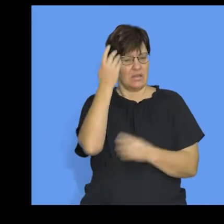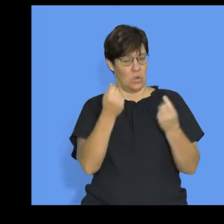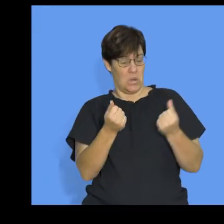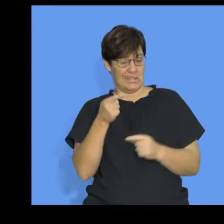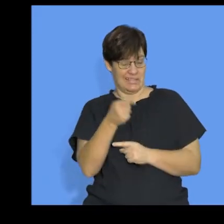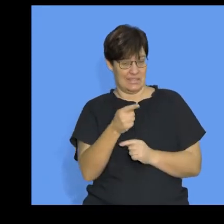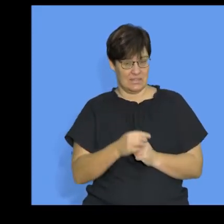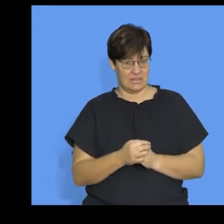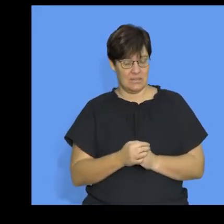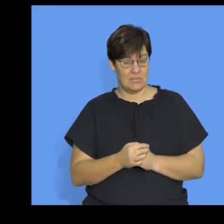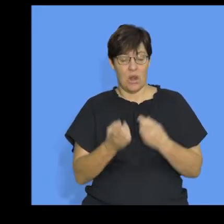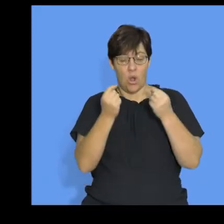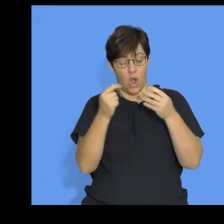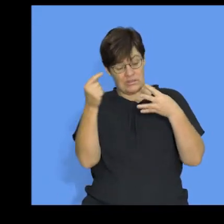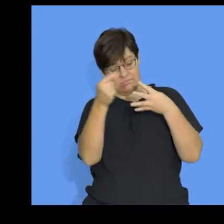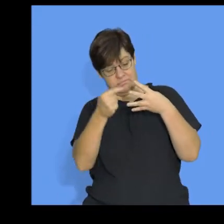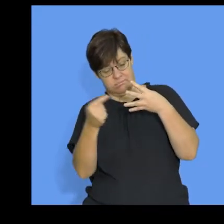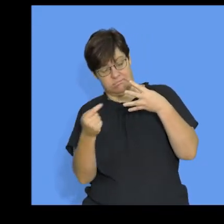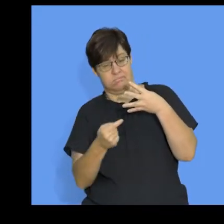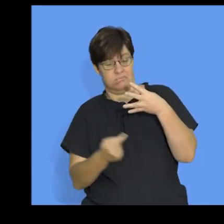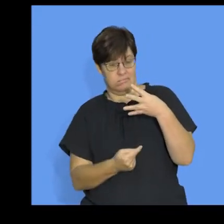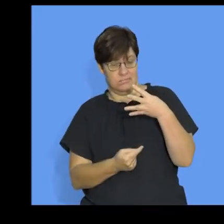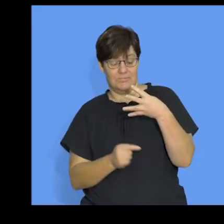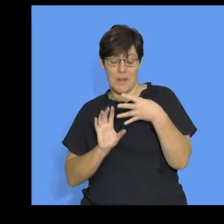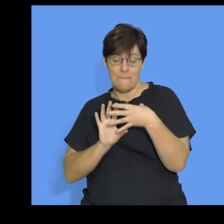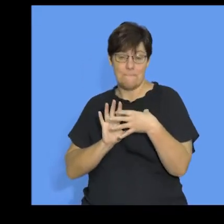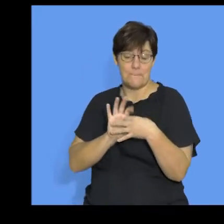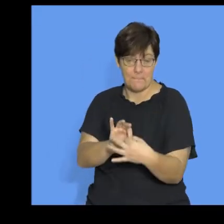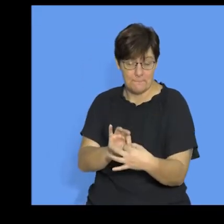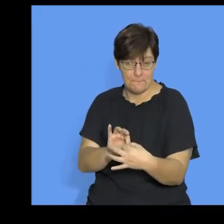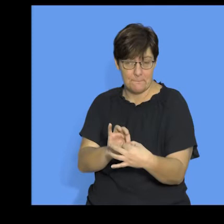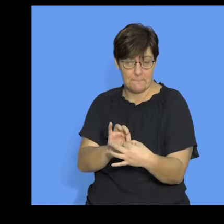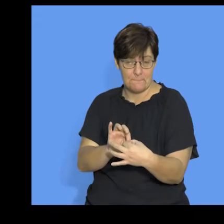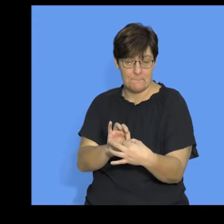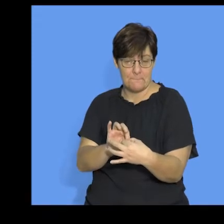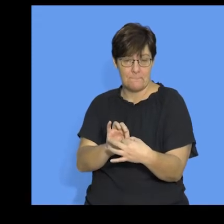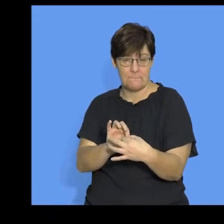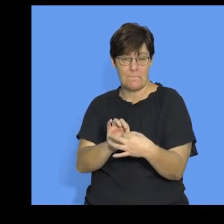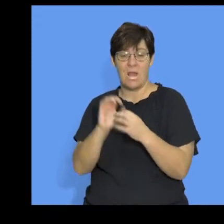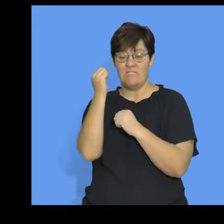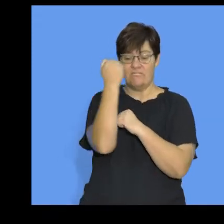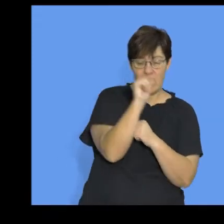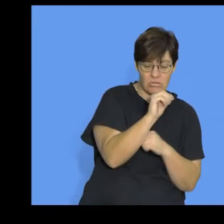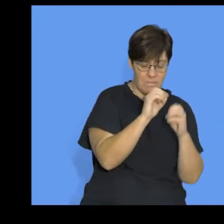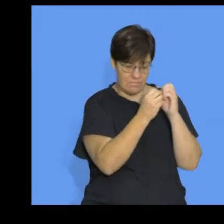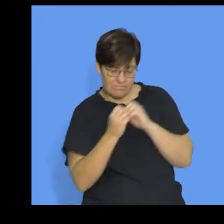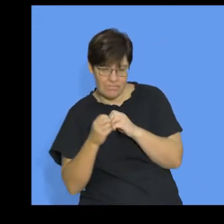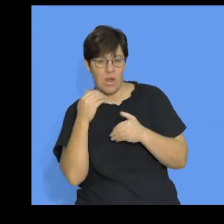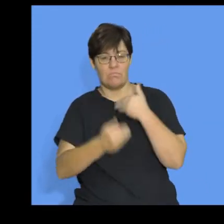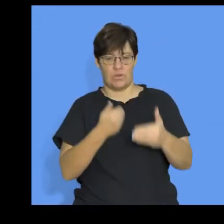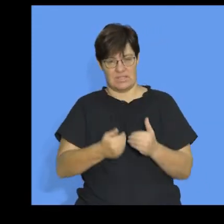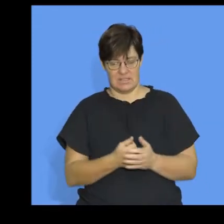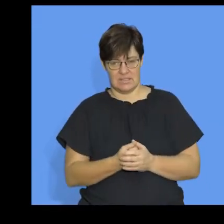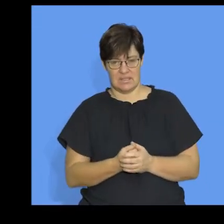those costs which are associated with the manufacturing process but cannot be